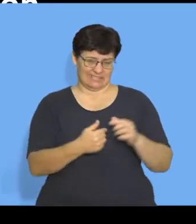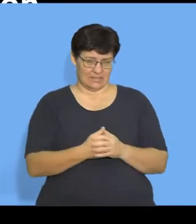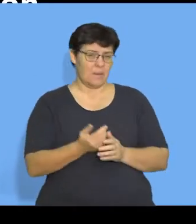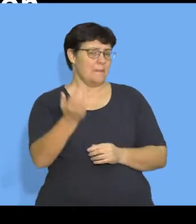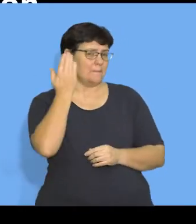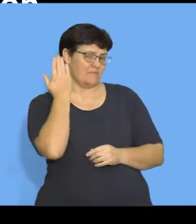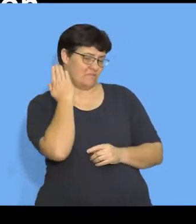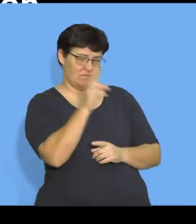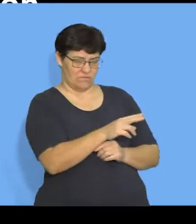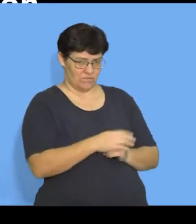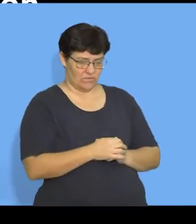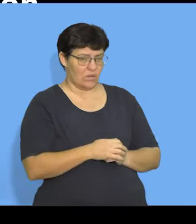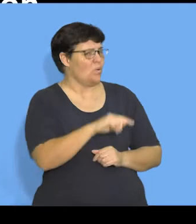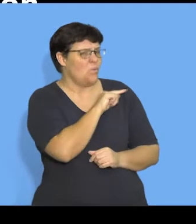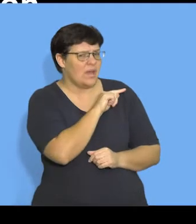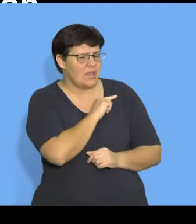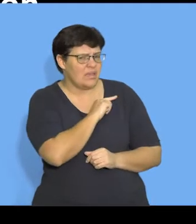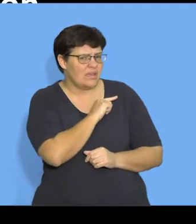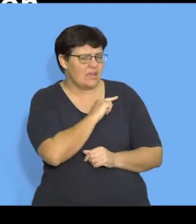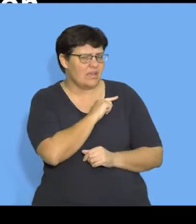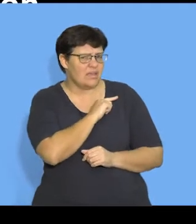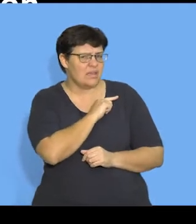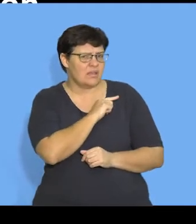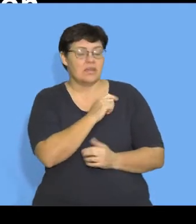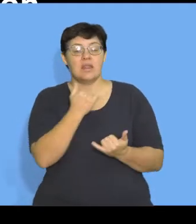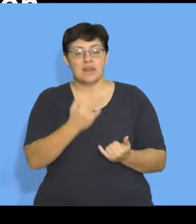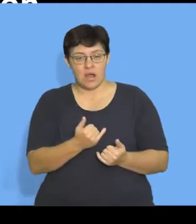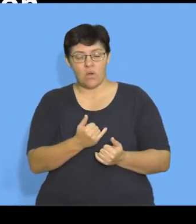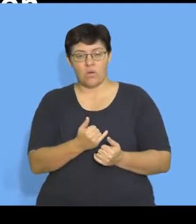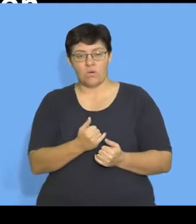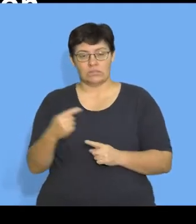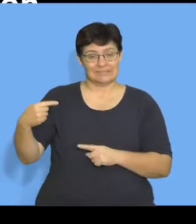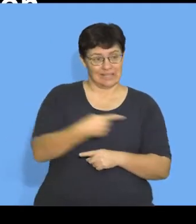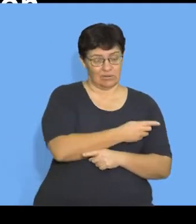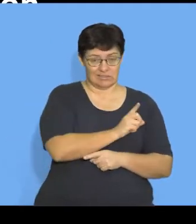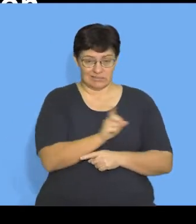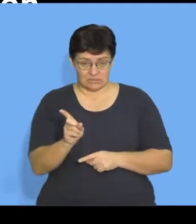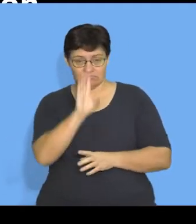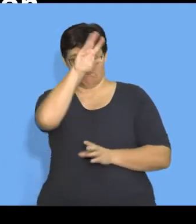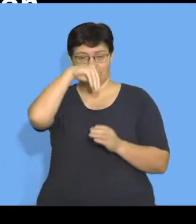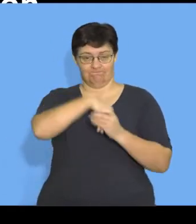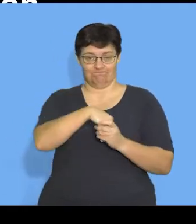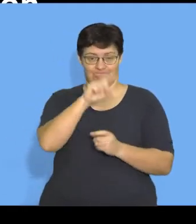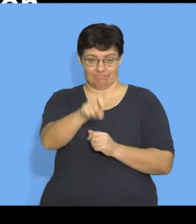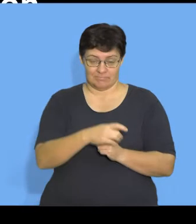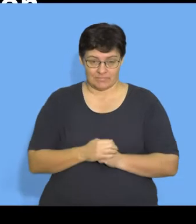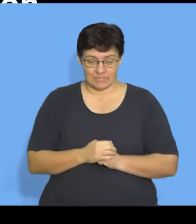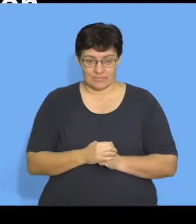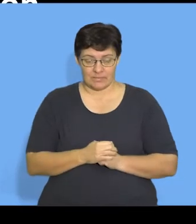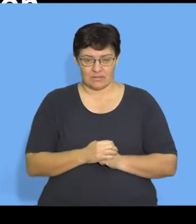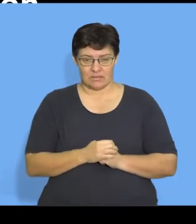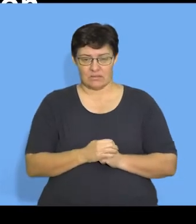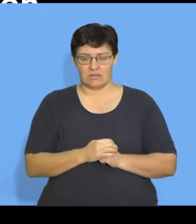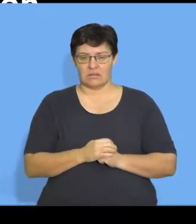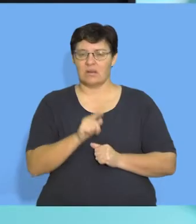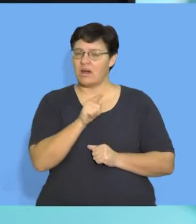to, because we now have to take direction into account. And that's